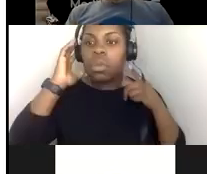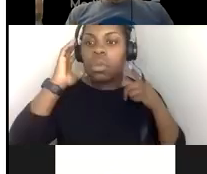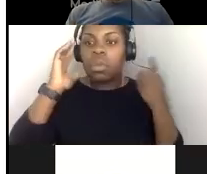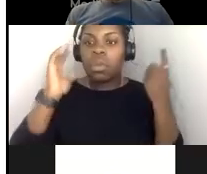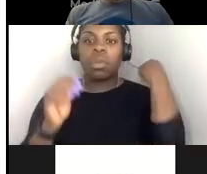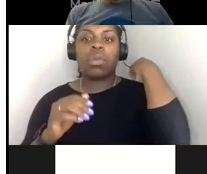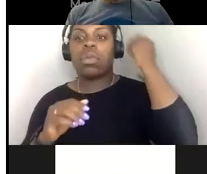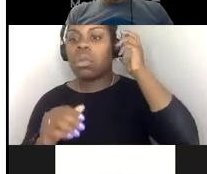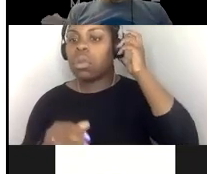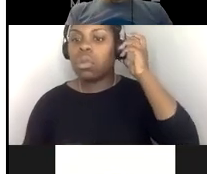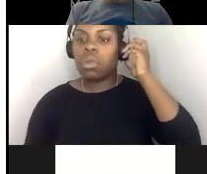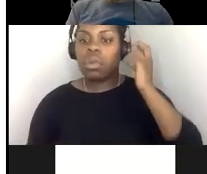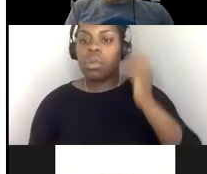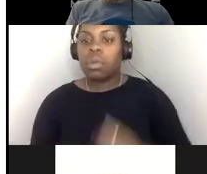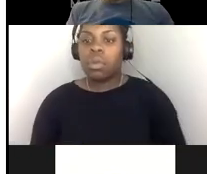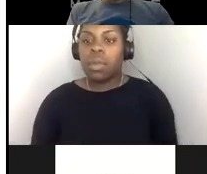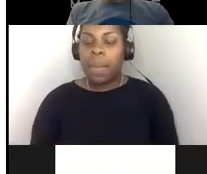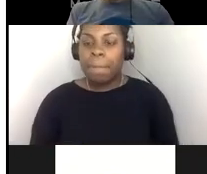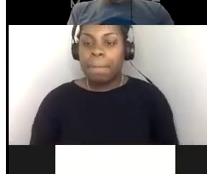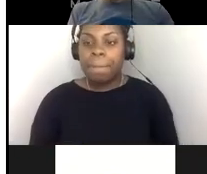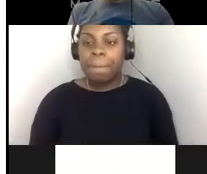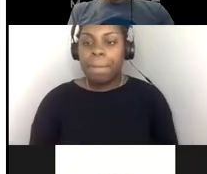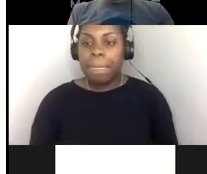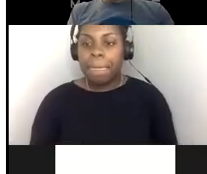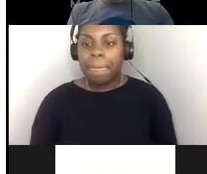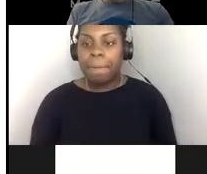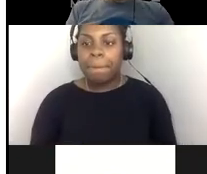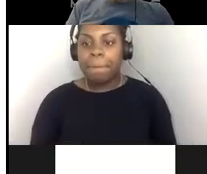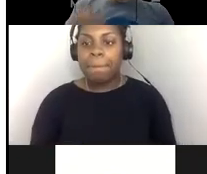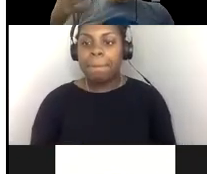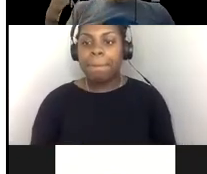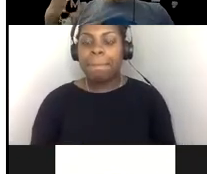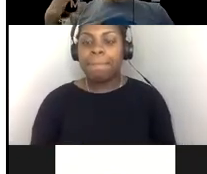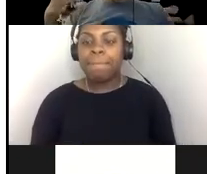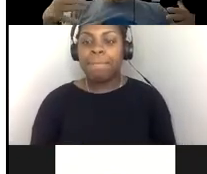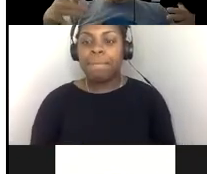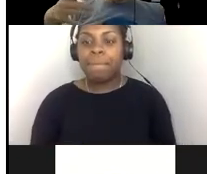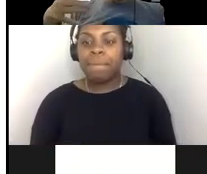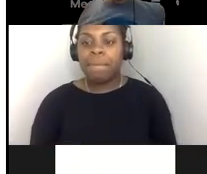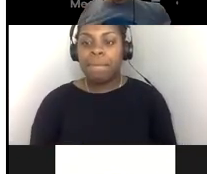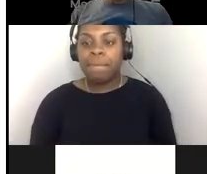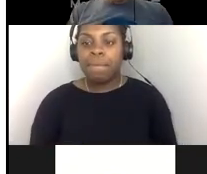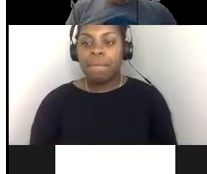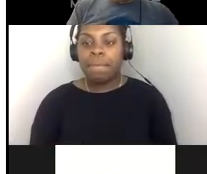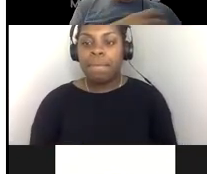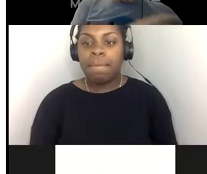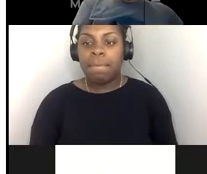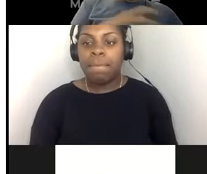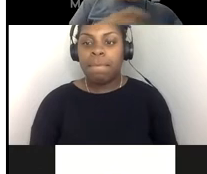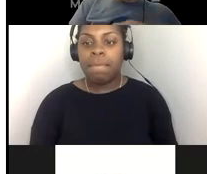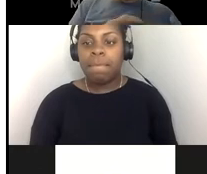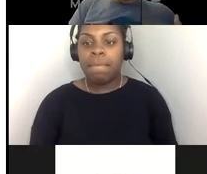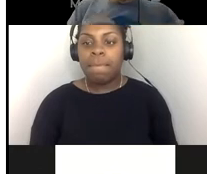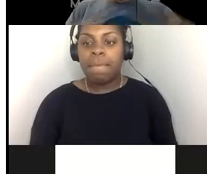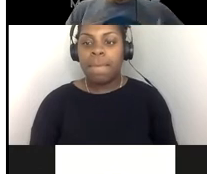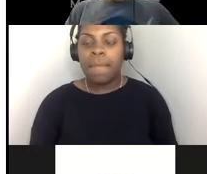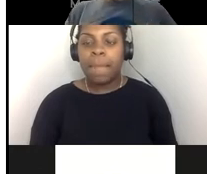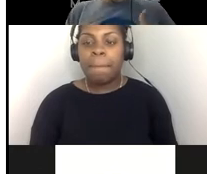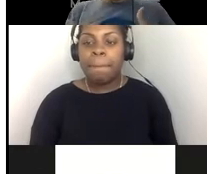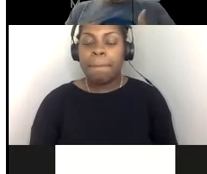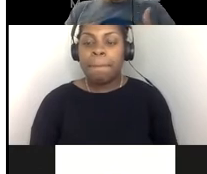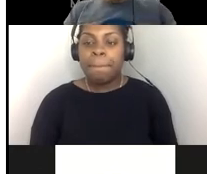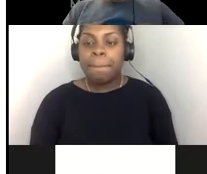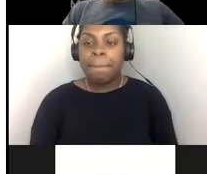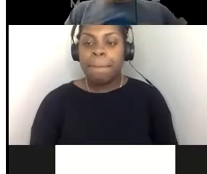shopping, where you're buying stuff online. So this is all the commodification of your data. And how does it get to you?